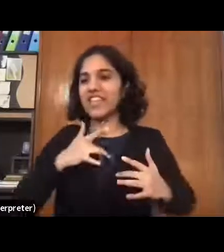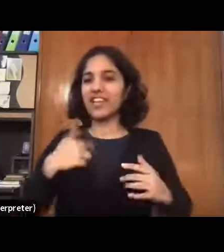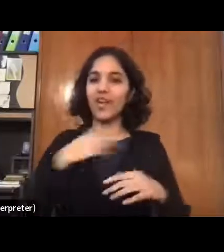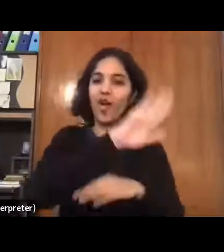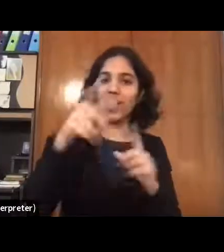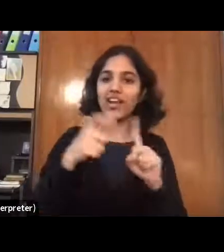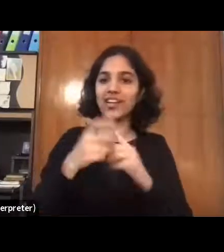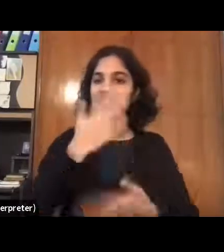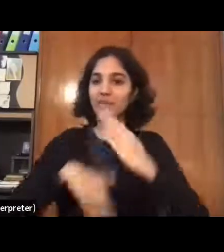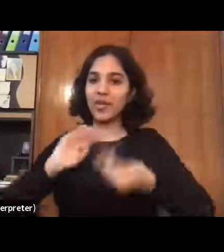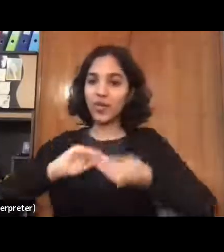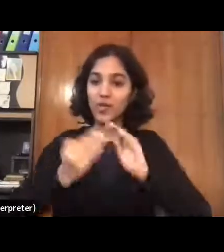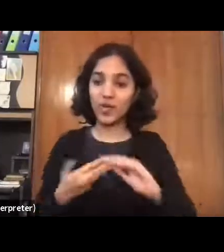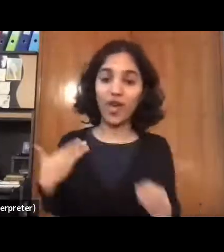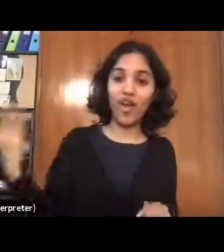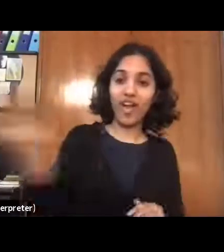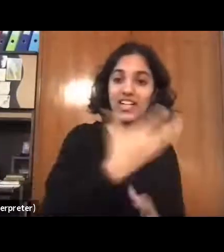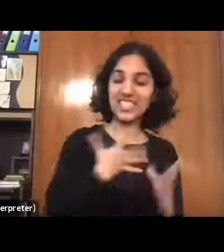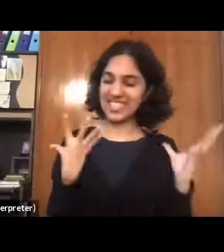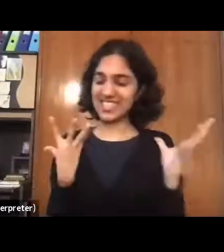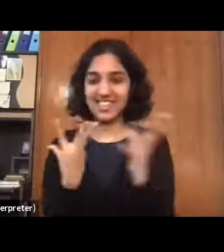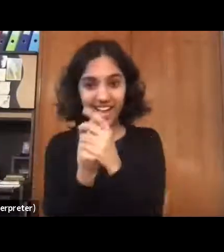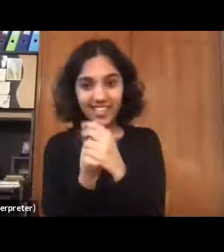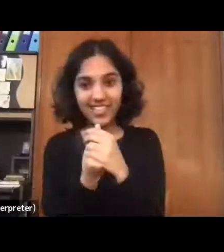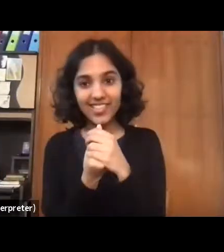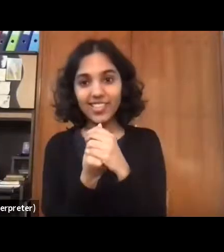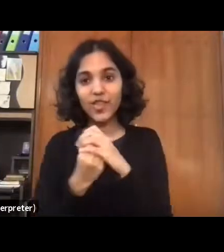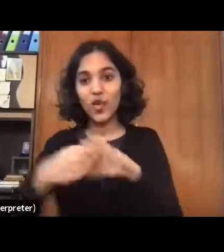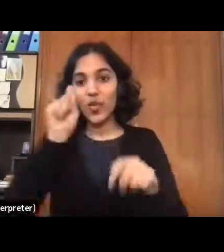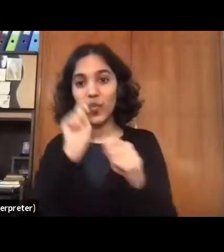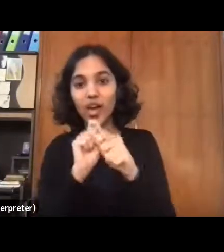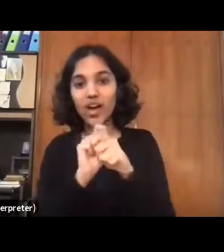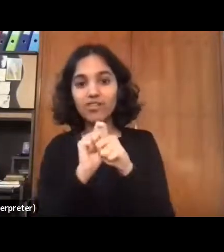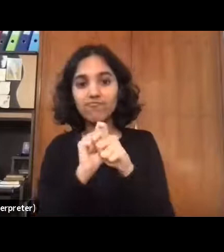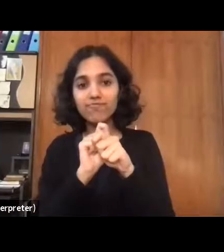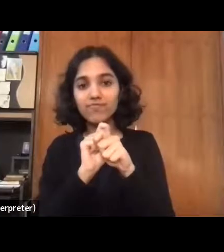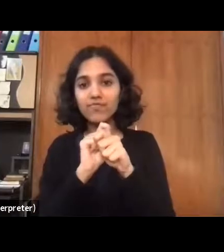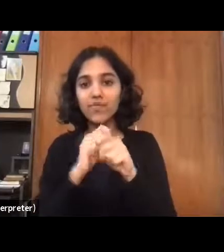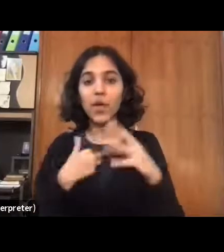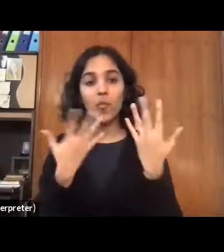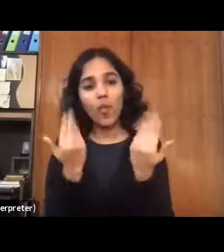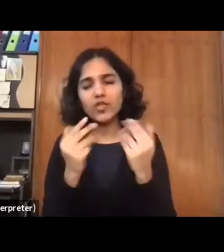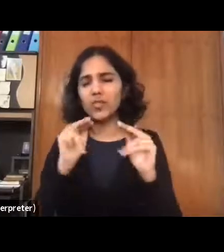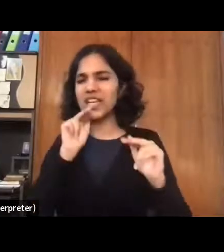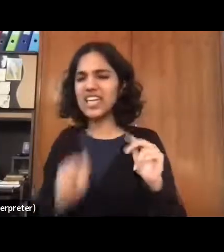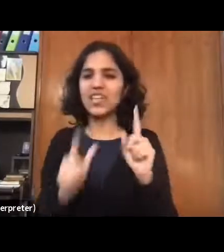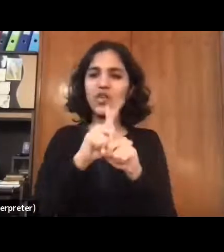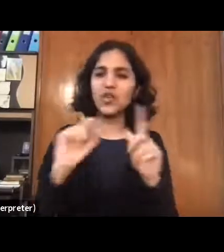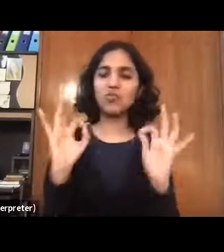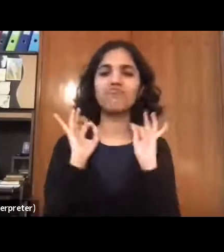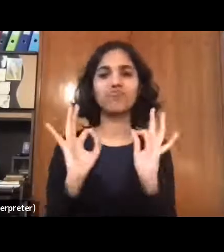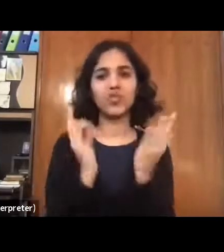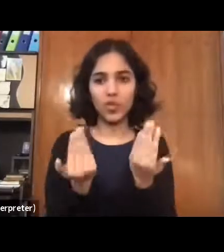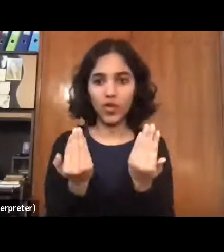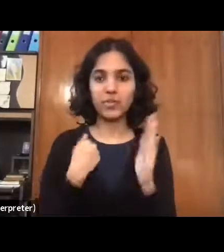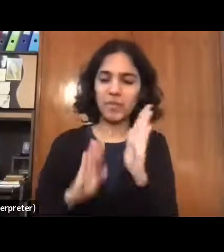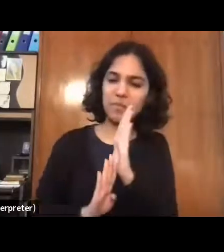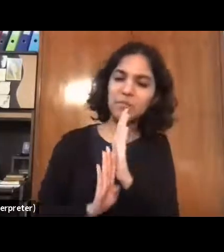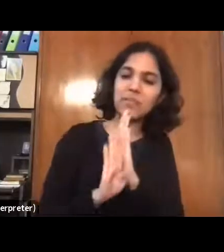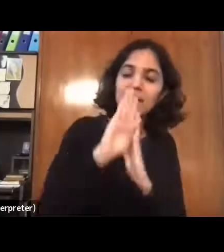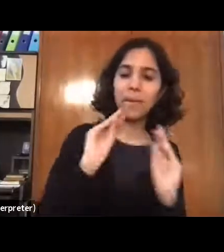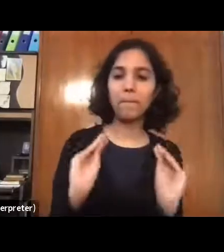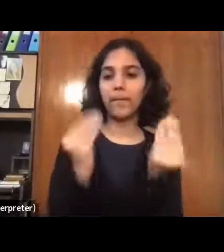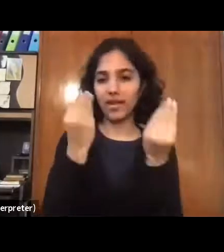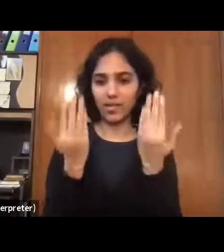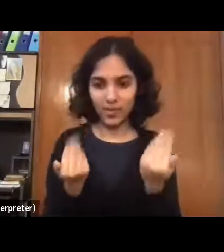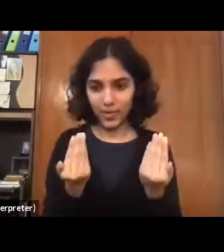as a sector, can come together and really do the needful in whatever it may needs to build back better.